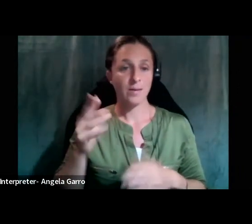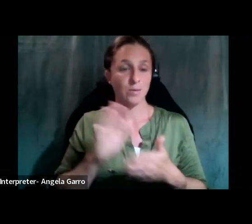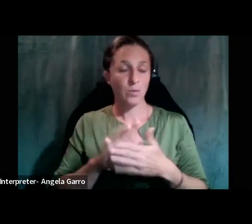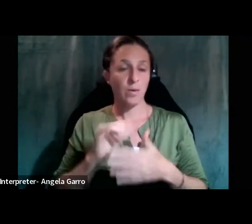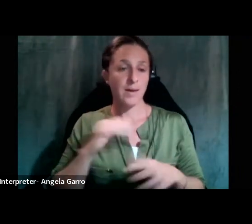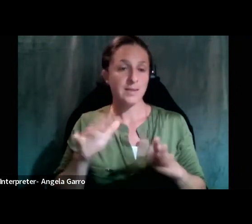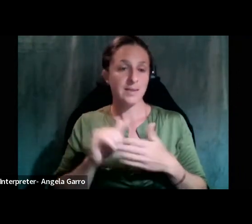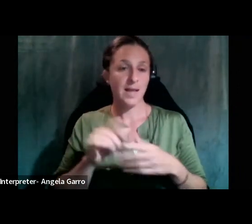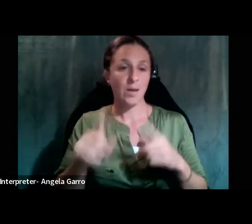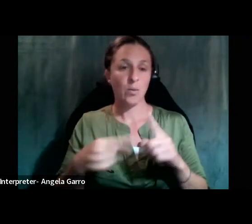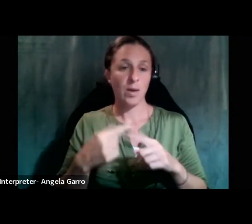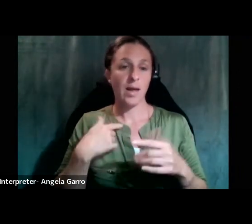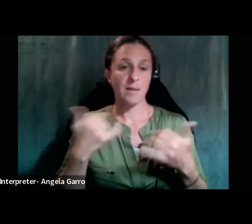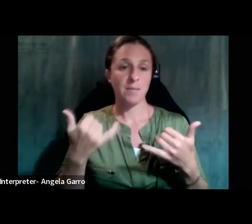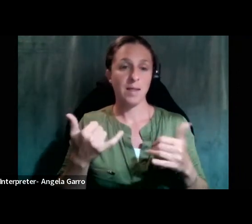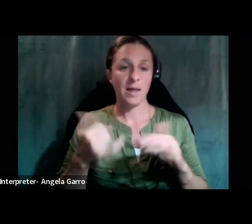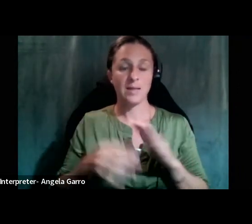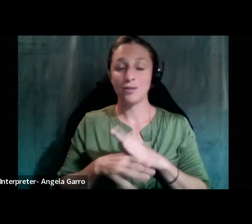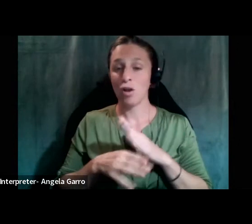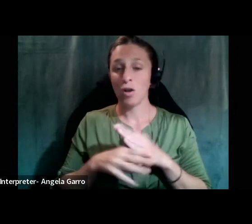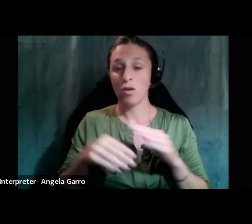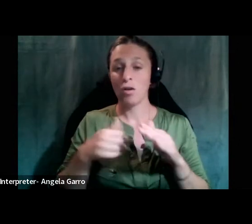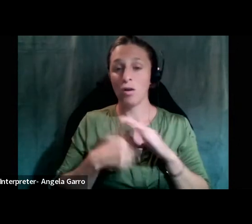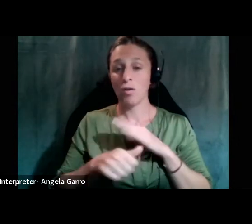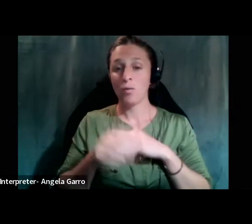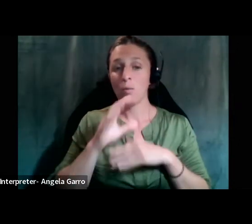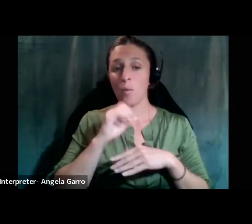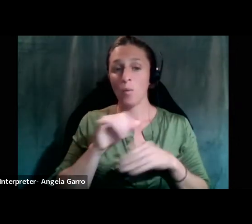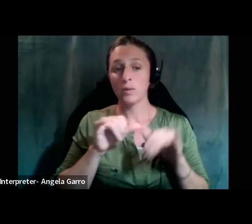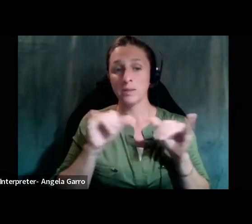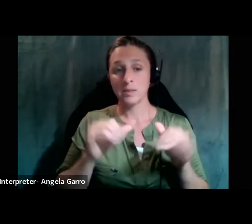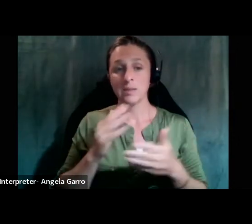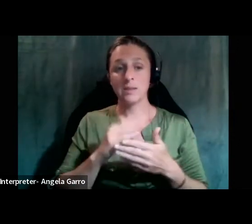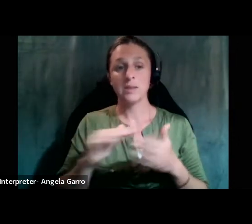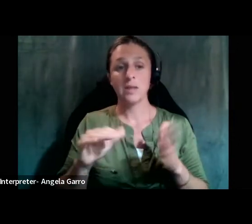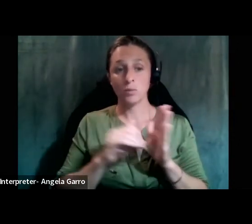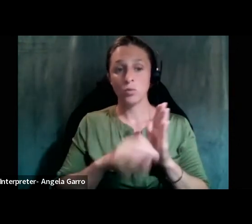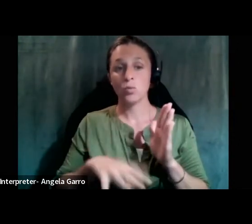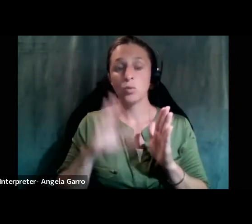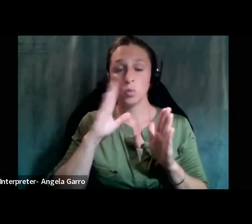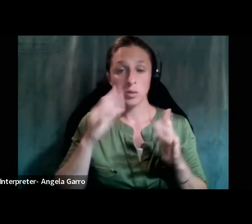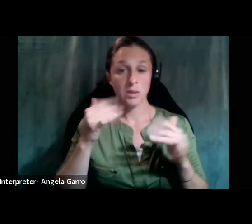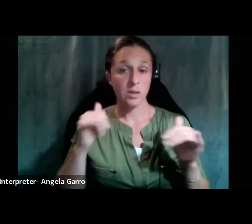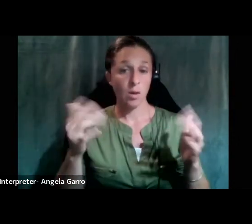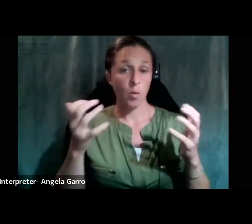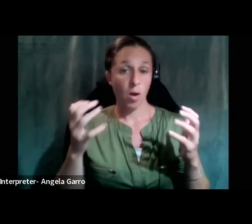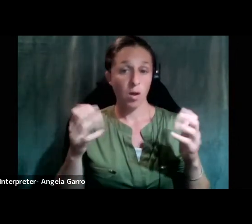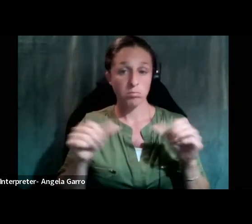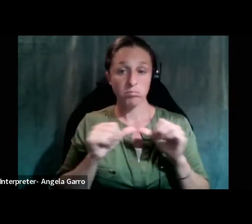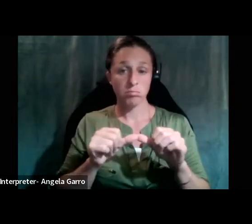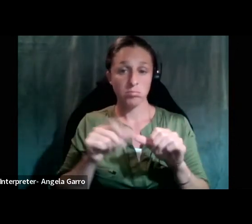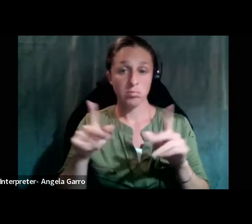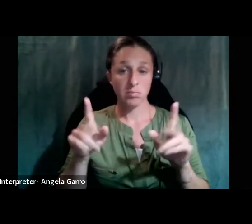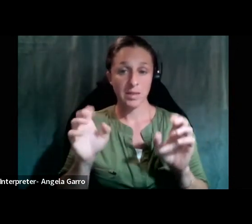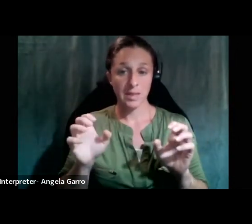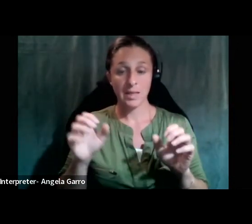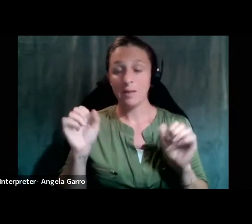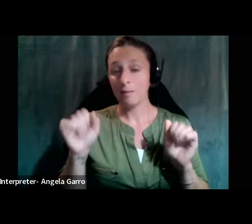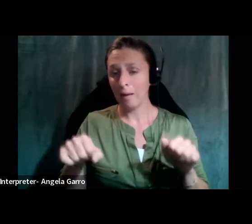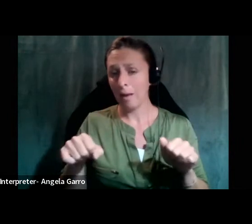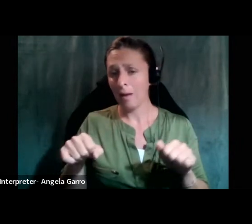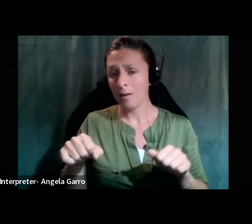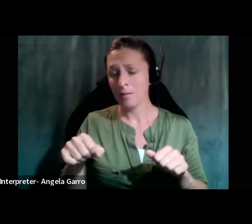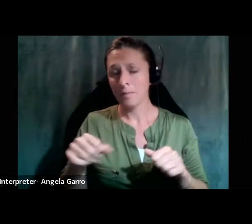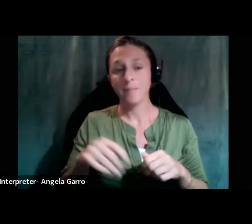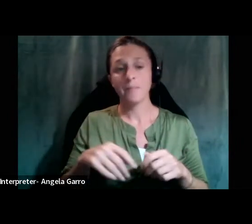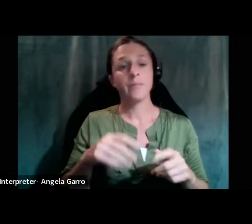I played soccer. But under the old system, some students will still want to choose to do PE and can do PE. So